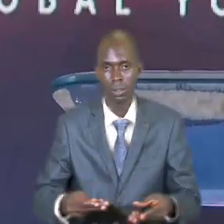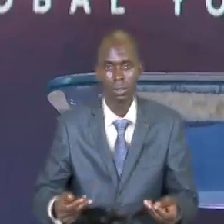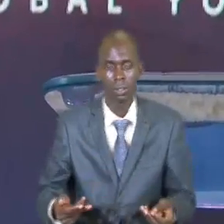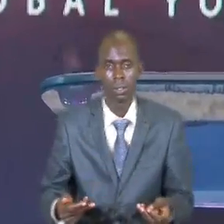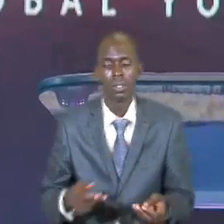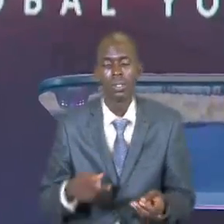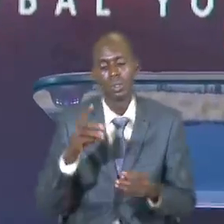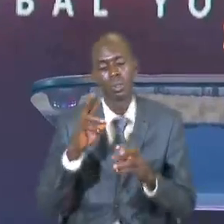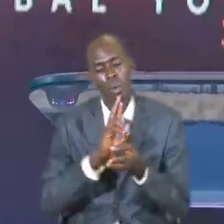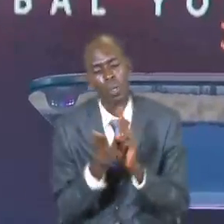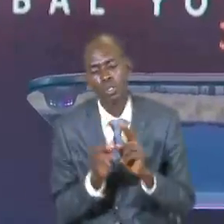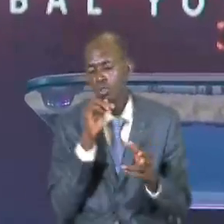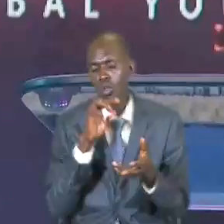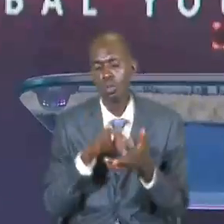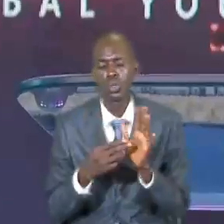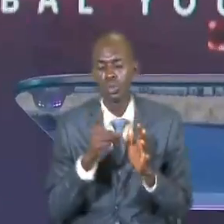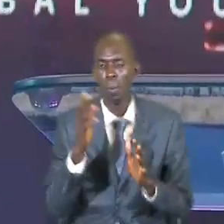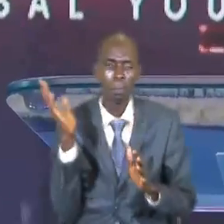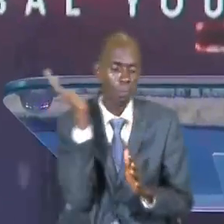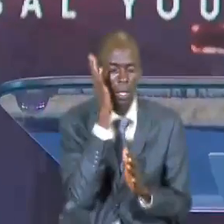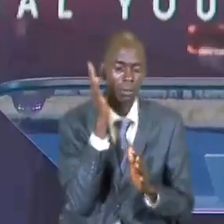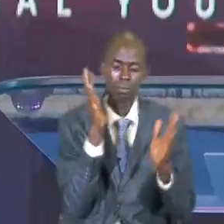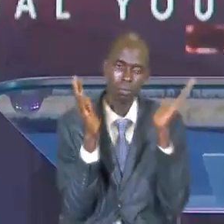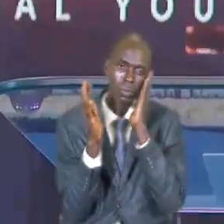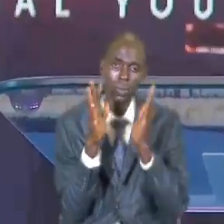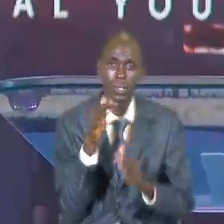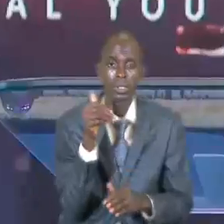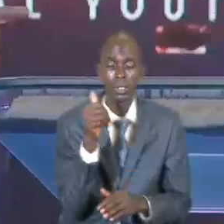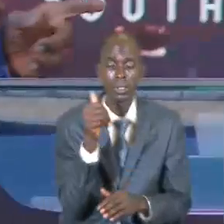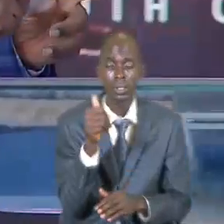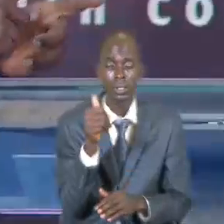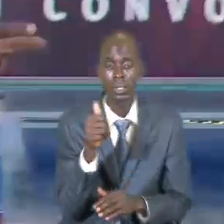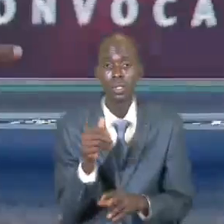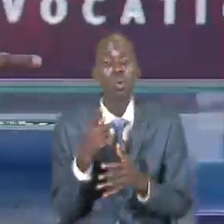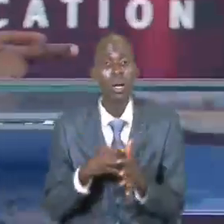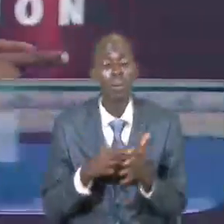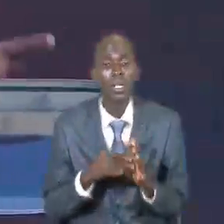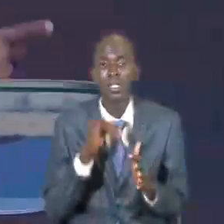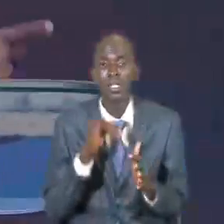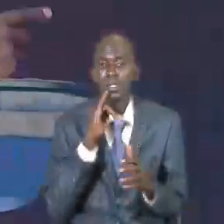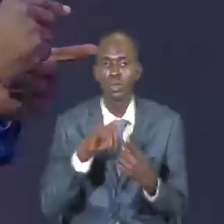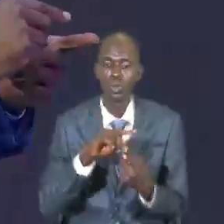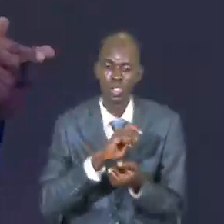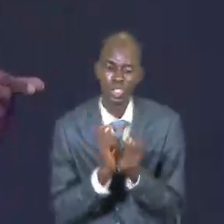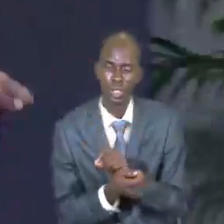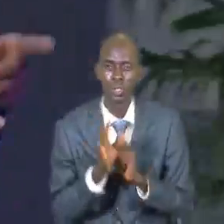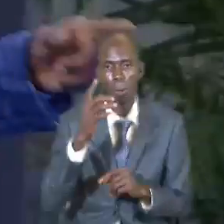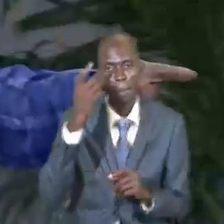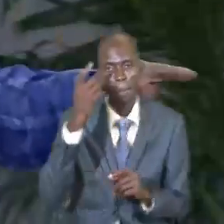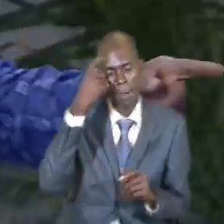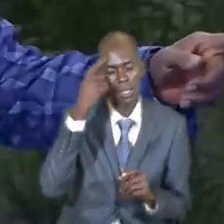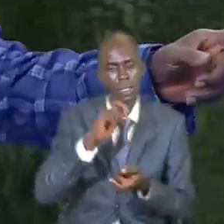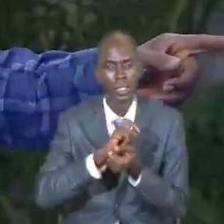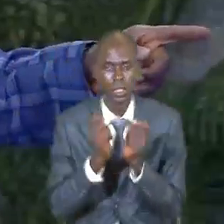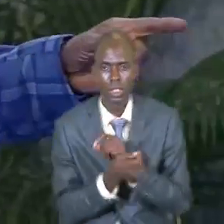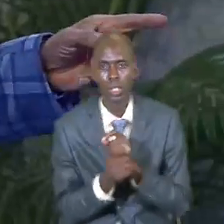really. What it means is change your mind. Change your direction. You thought